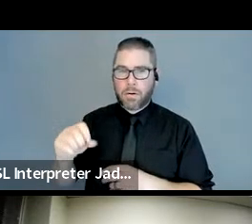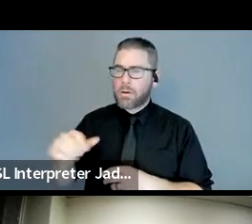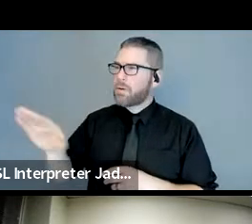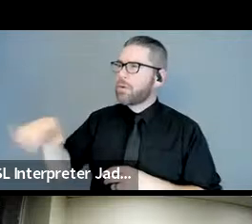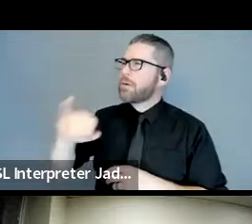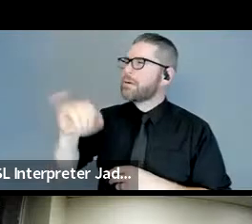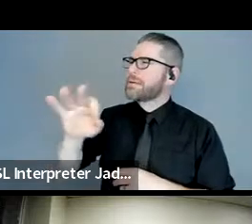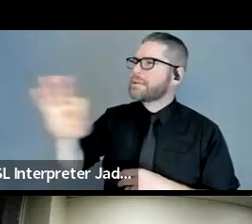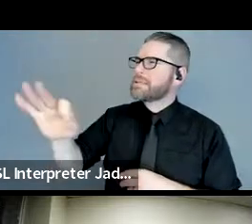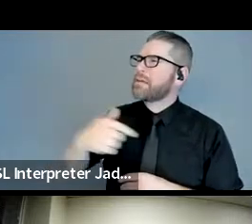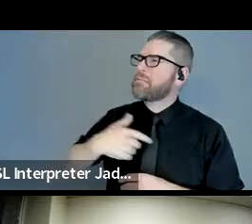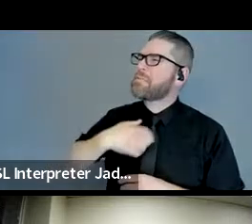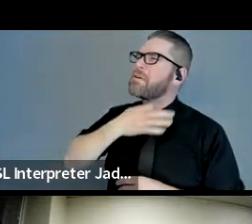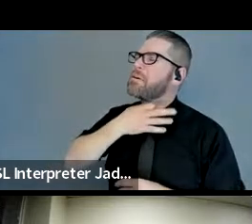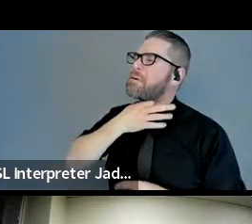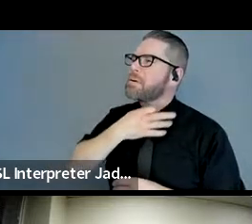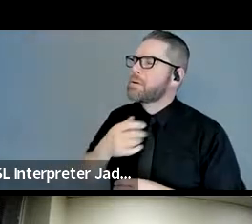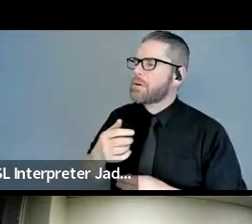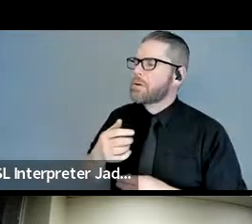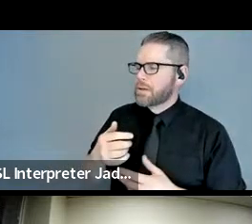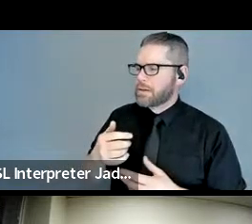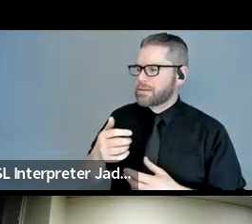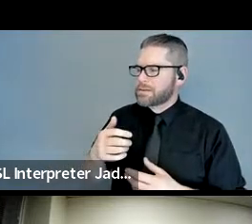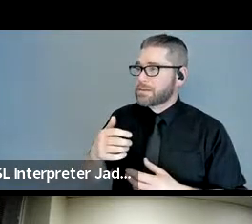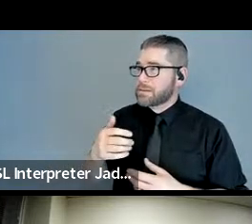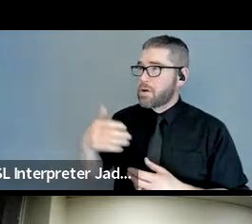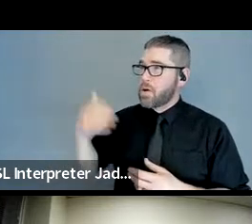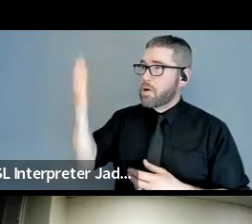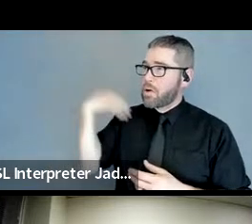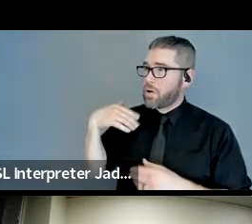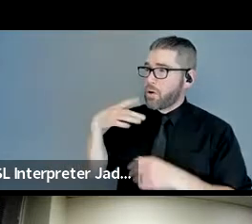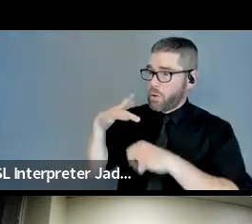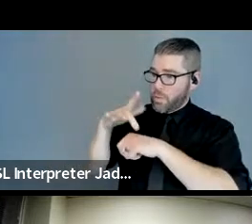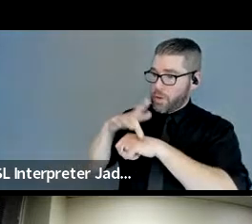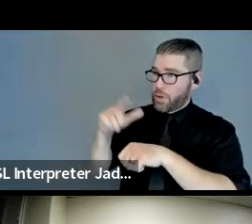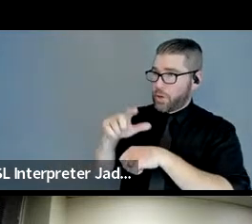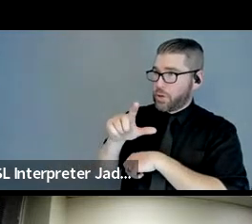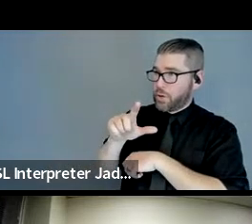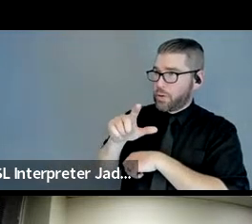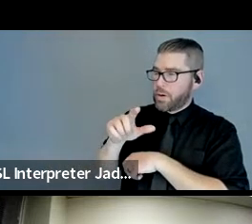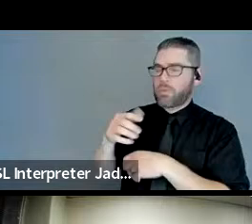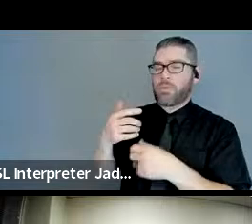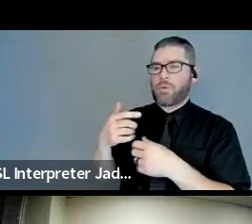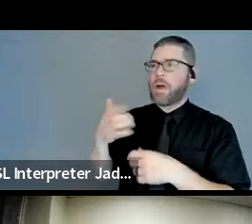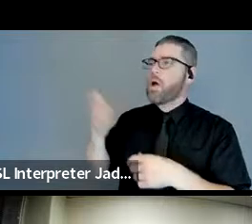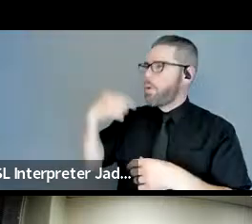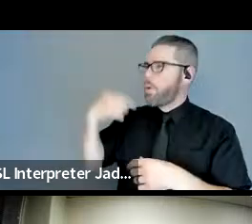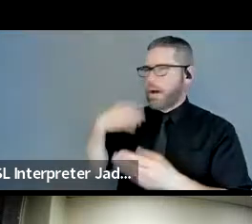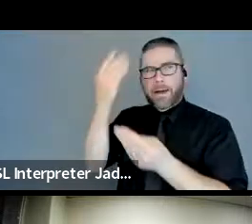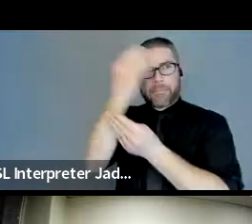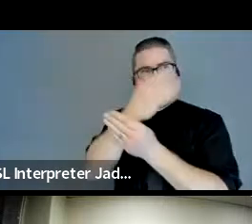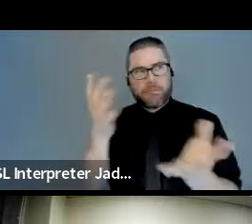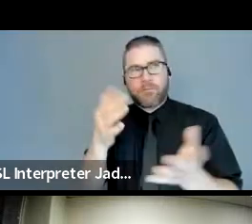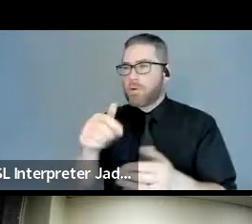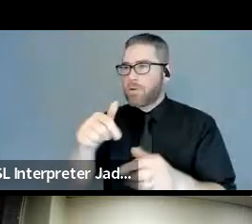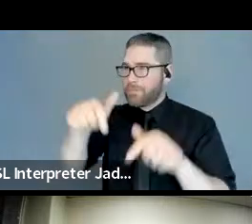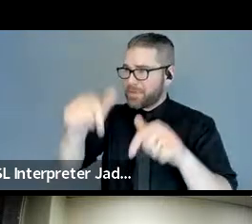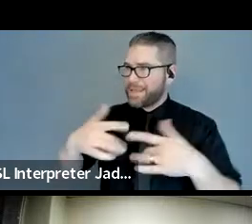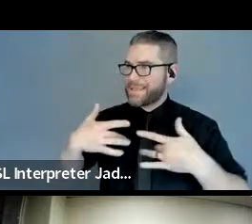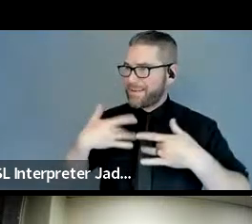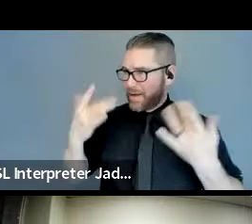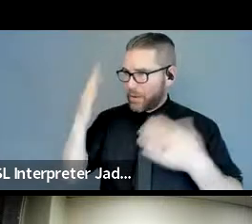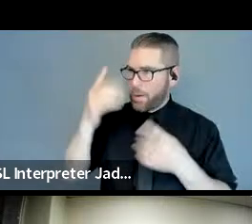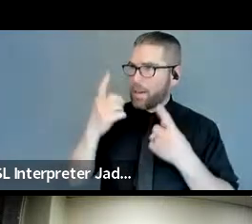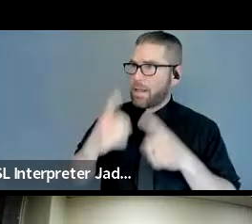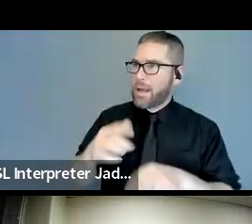was upcoming in early 2024. So thank you for following through with that. And I've mentioned it at planning